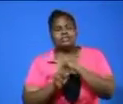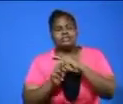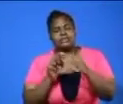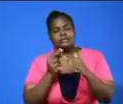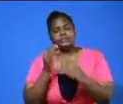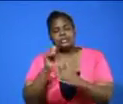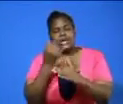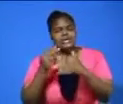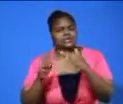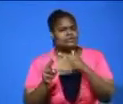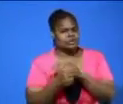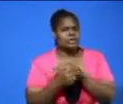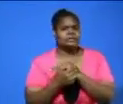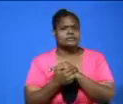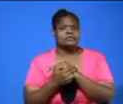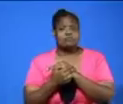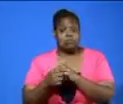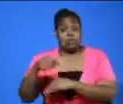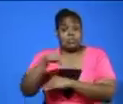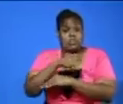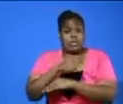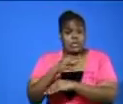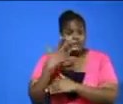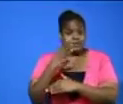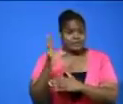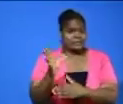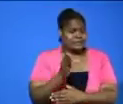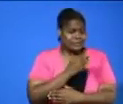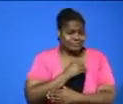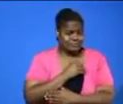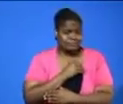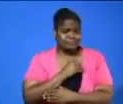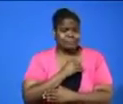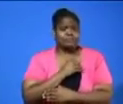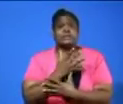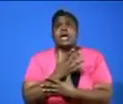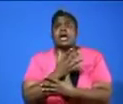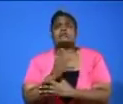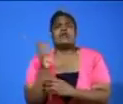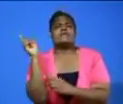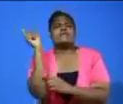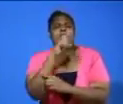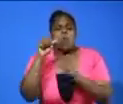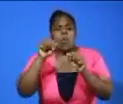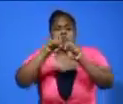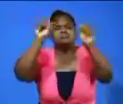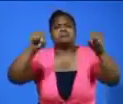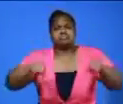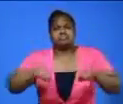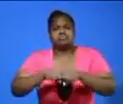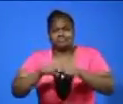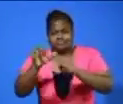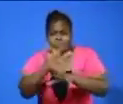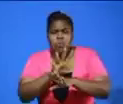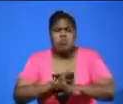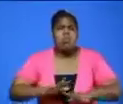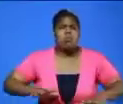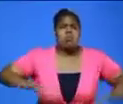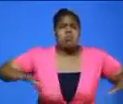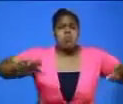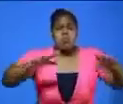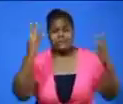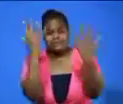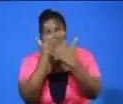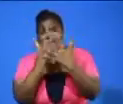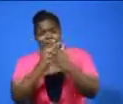to whom this word came after an apostate system covered the earth with darkness,